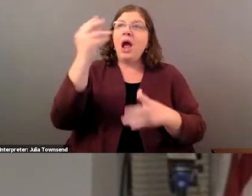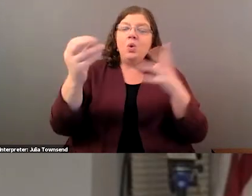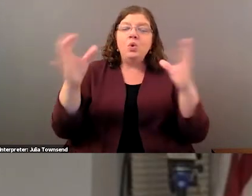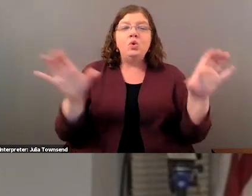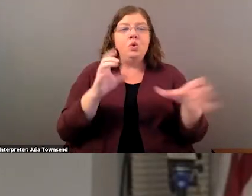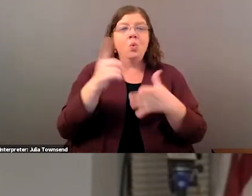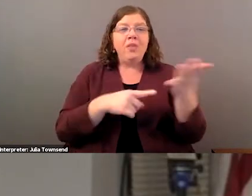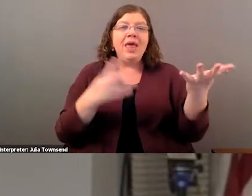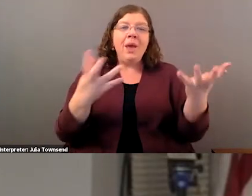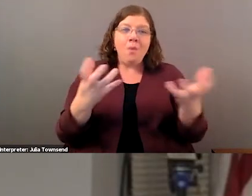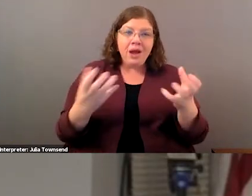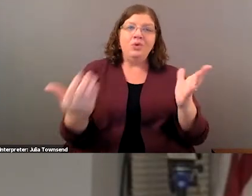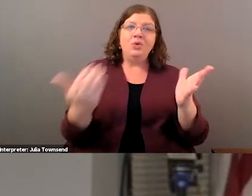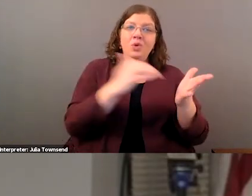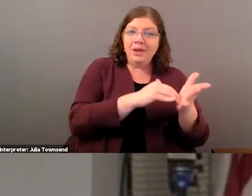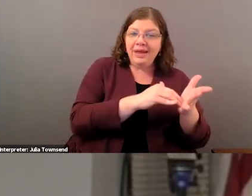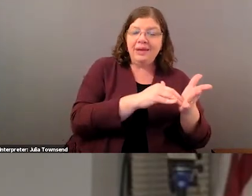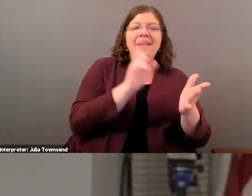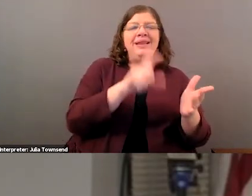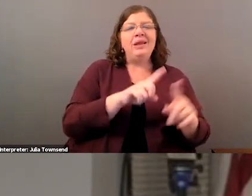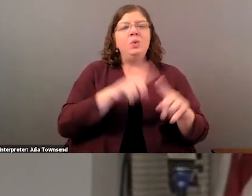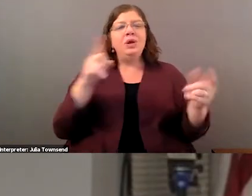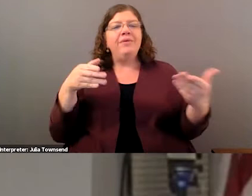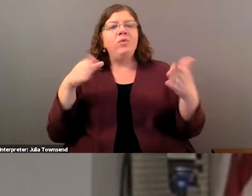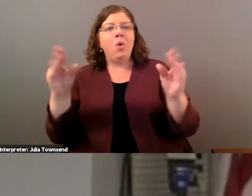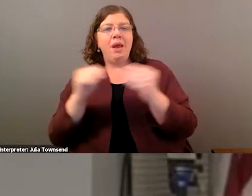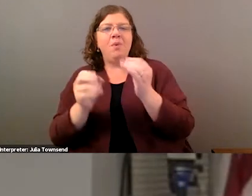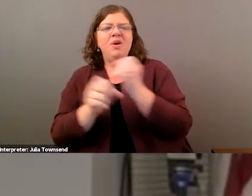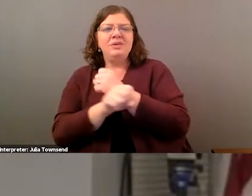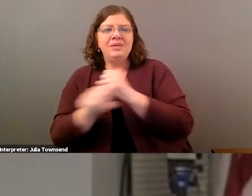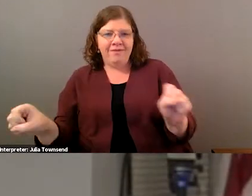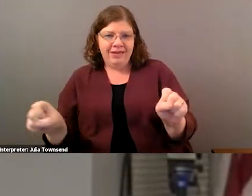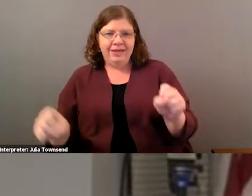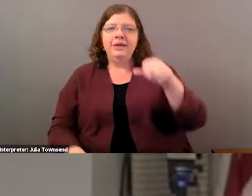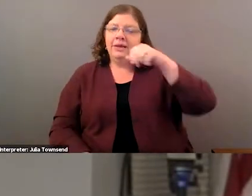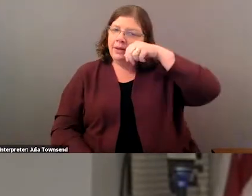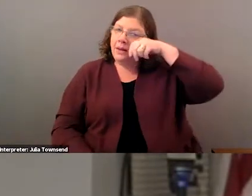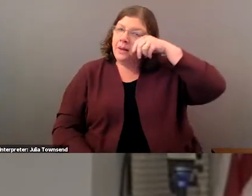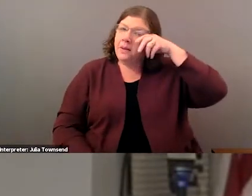but they need to do it safely in a different way. So thank you.